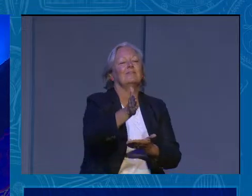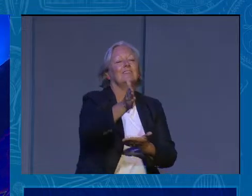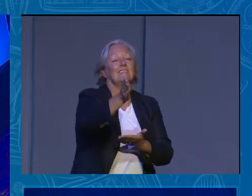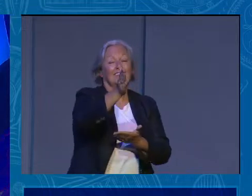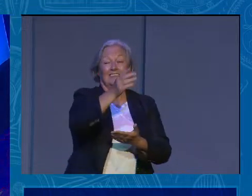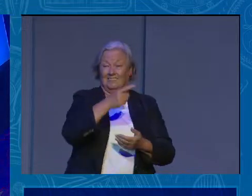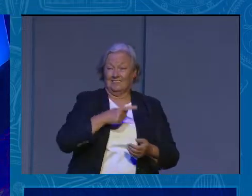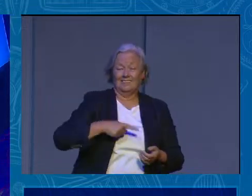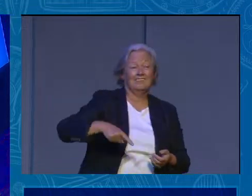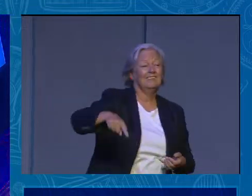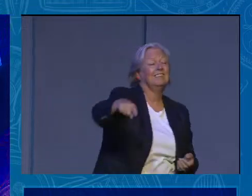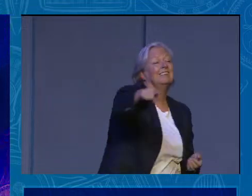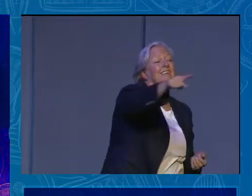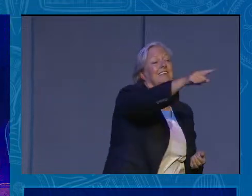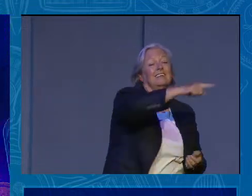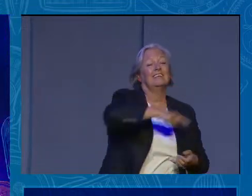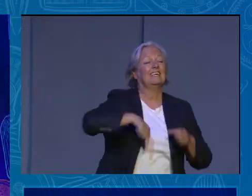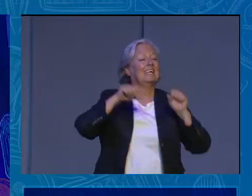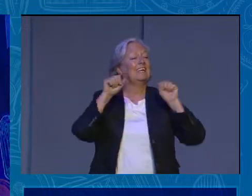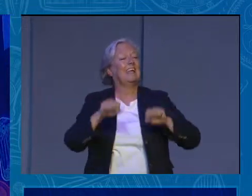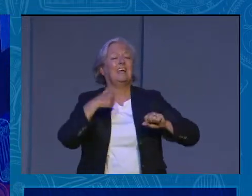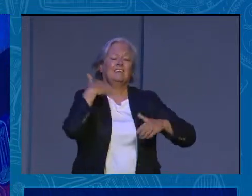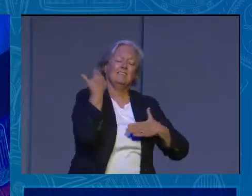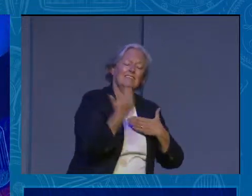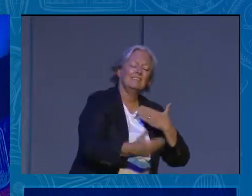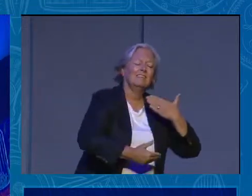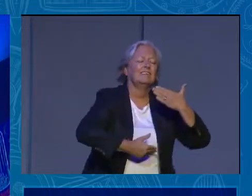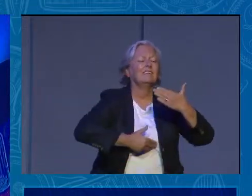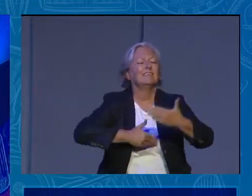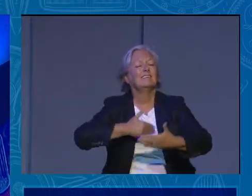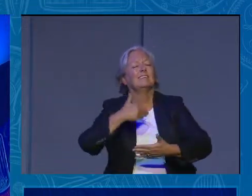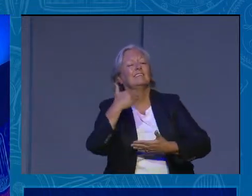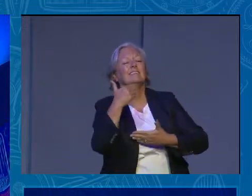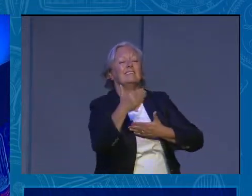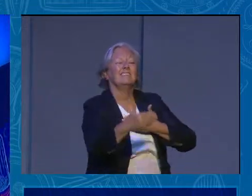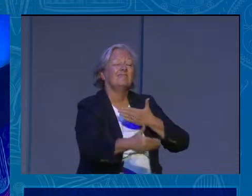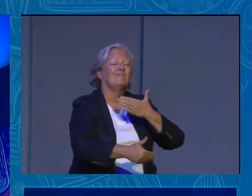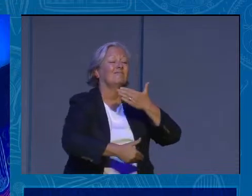We could live in a world that we desire.